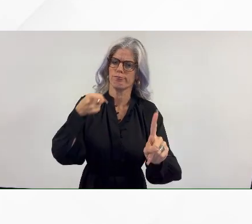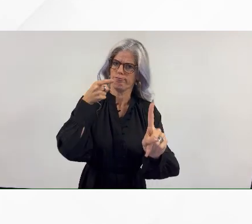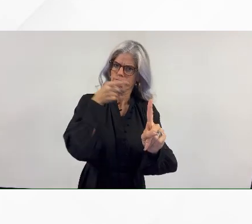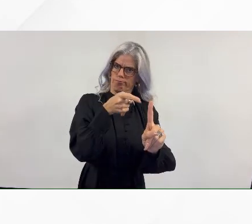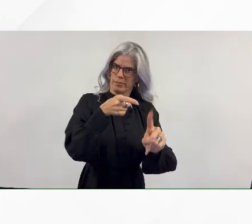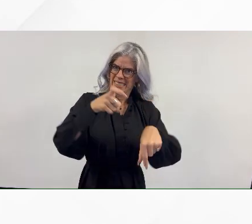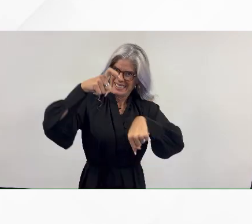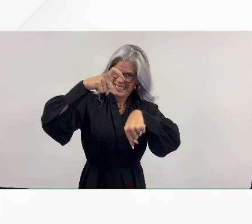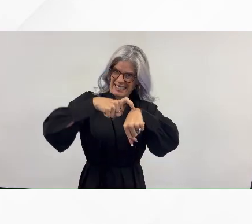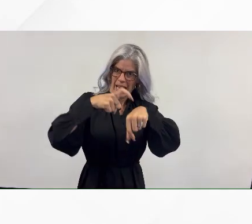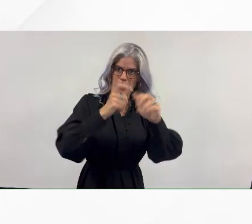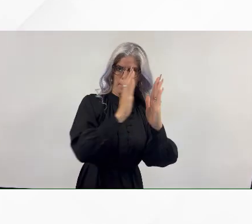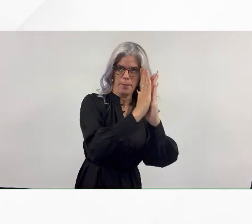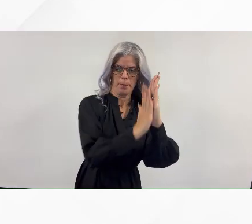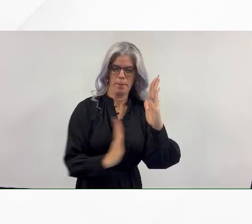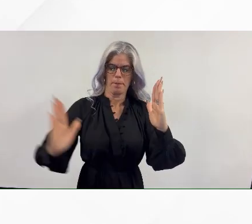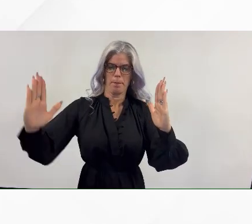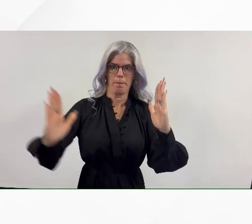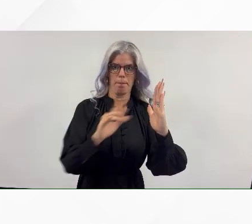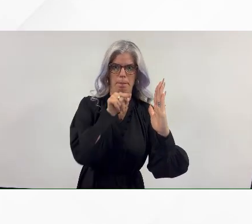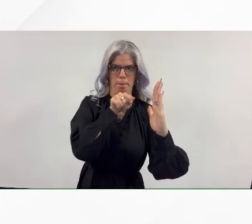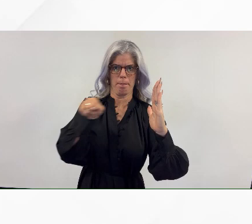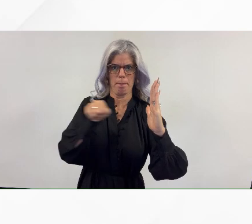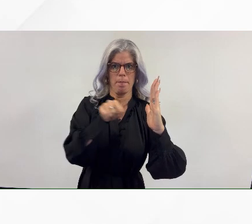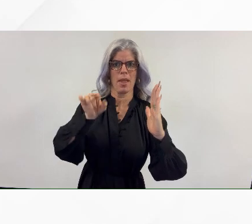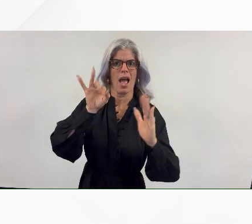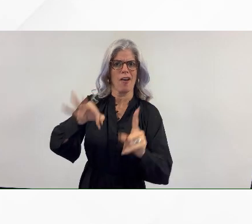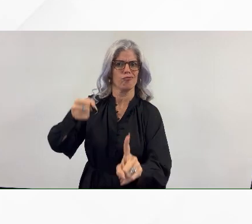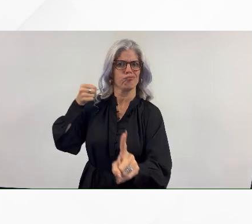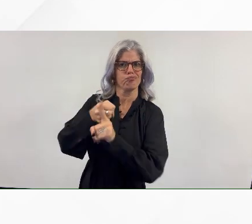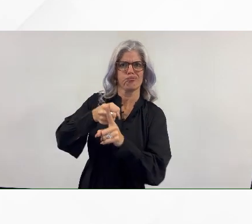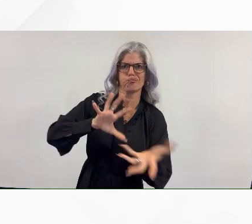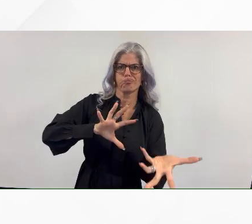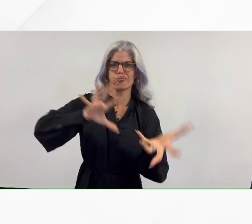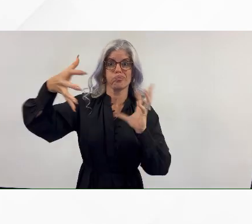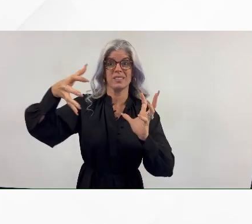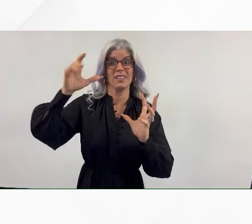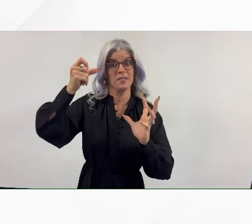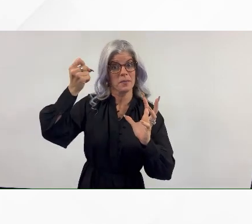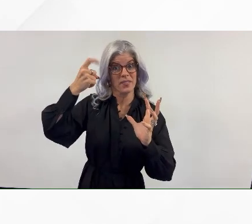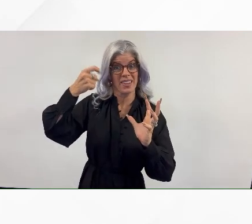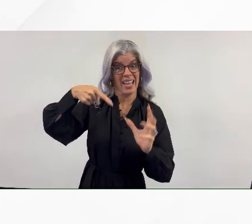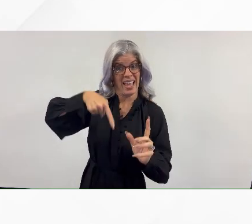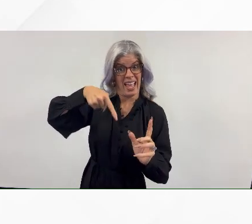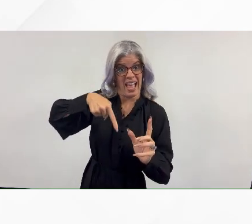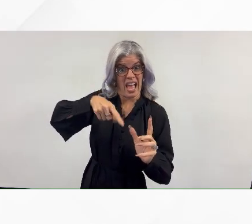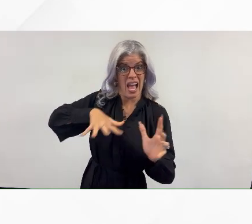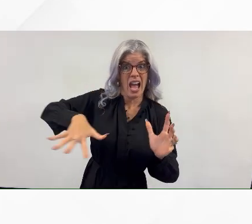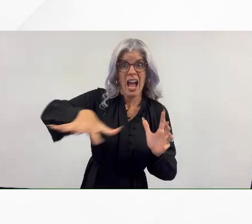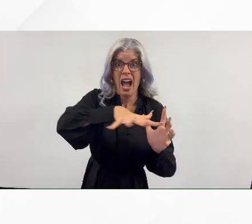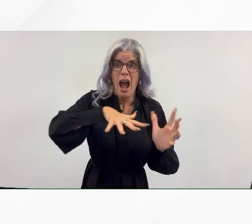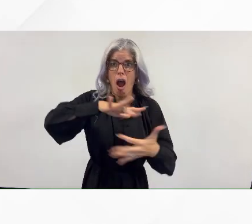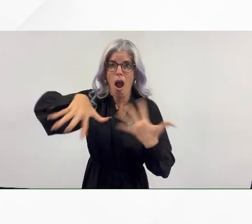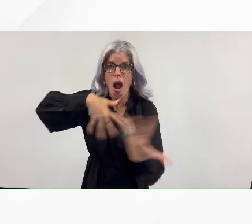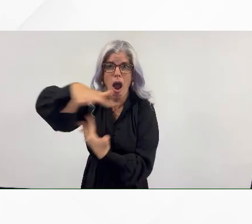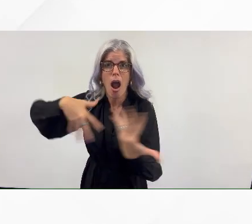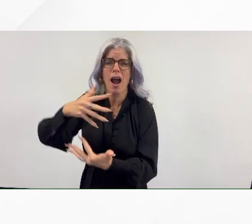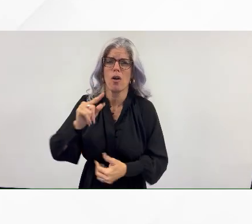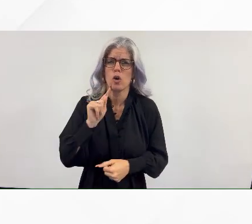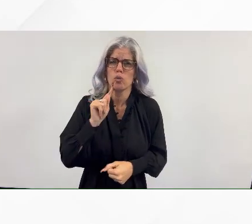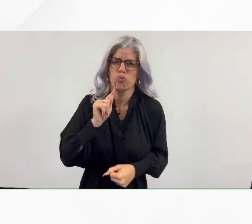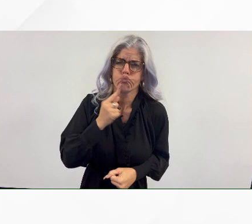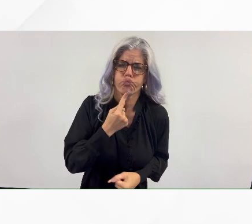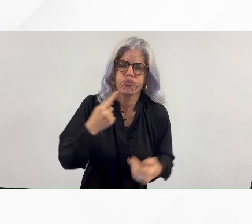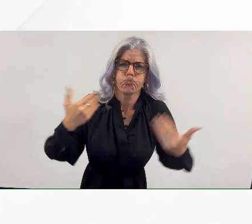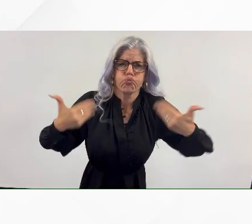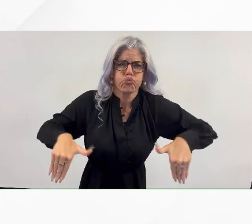and local governments lack the capability to perform or contract eligible emergency work, Then the recipient may request that the federal government